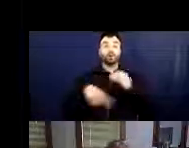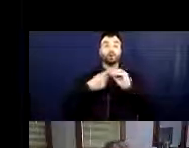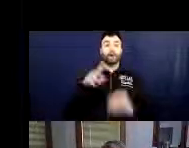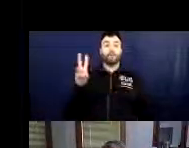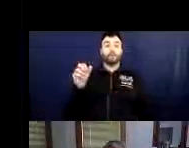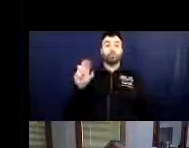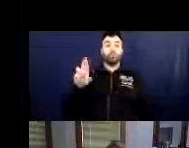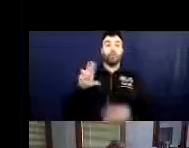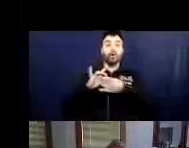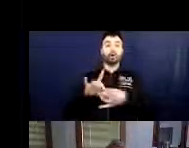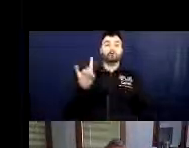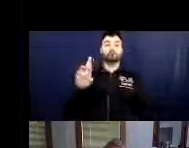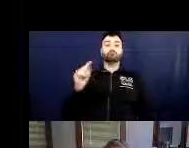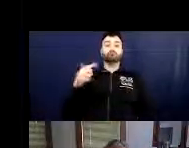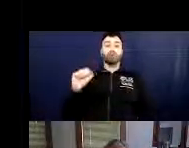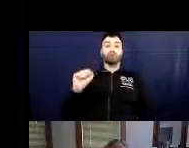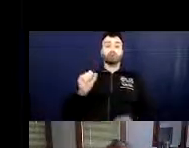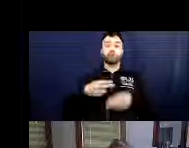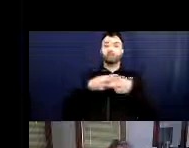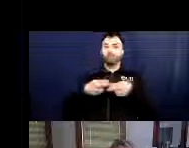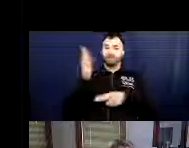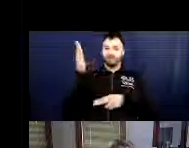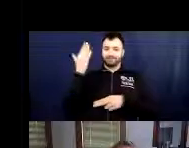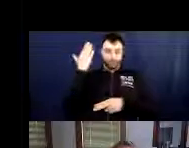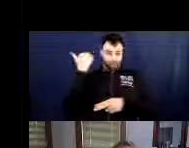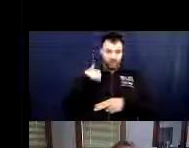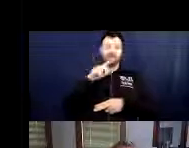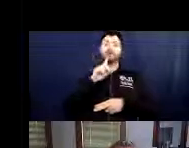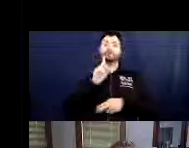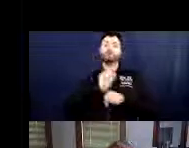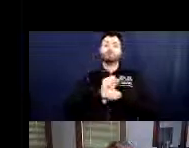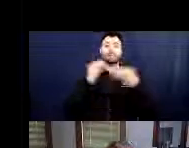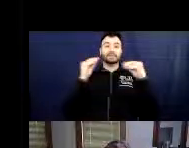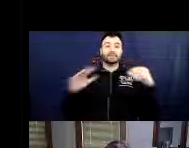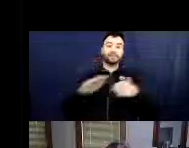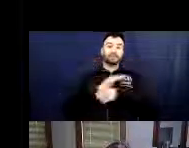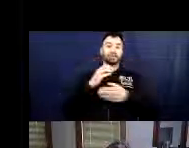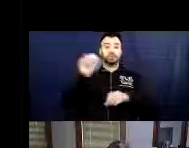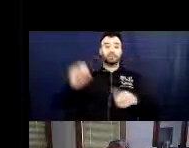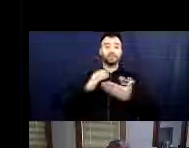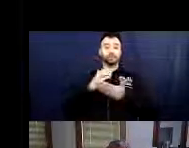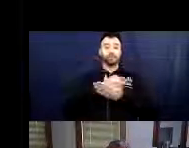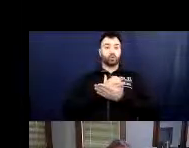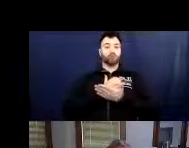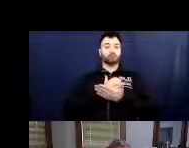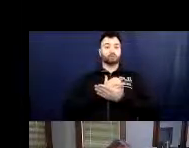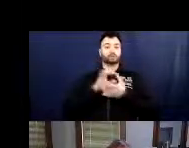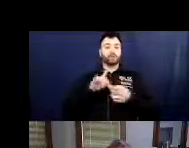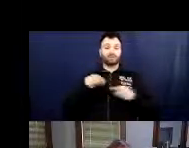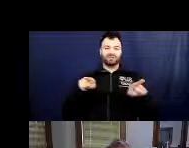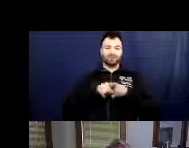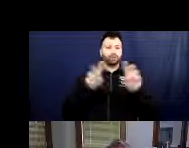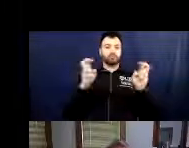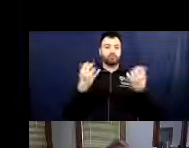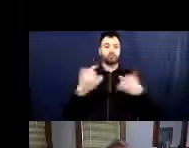because as Laura mentioned, I teach a whole course on this. So talking about it for 20 or 30 minutes is brief for me.